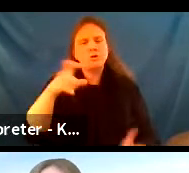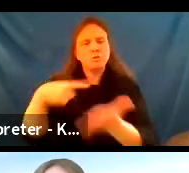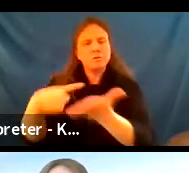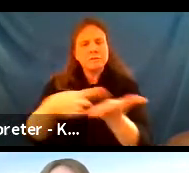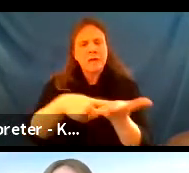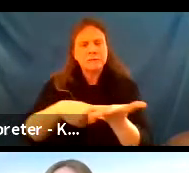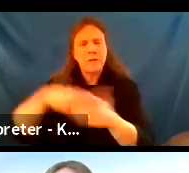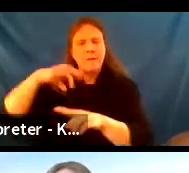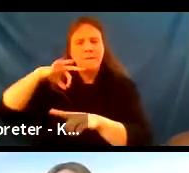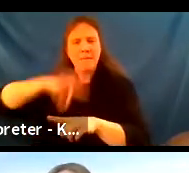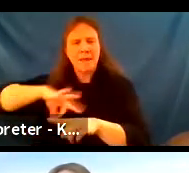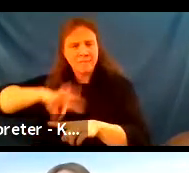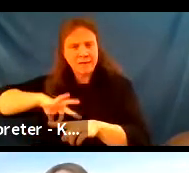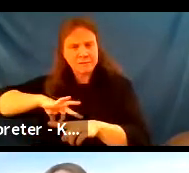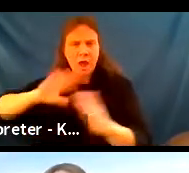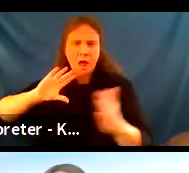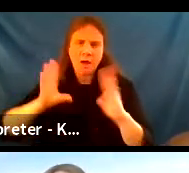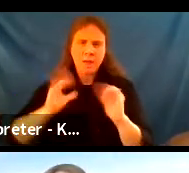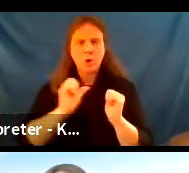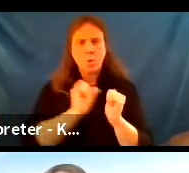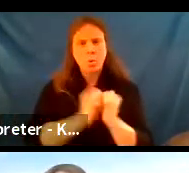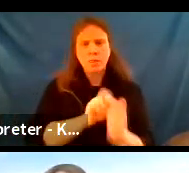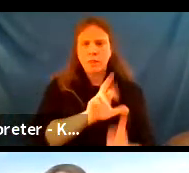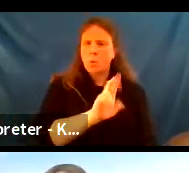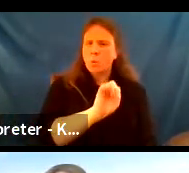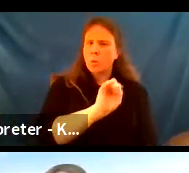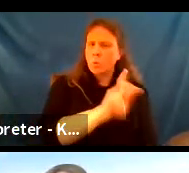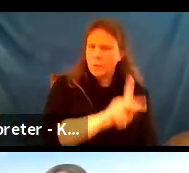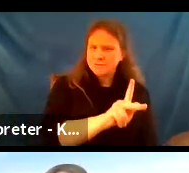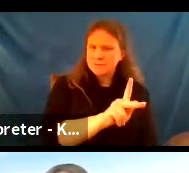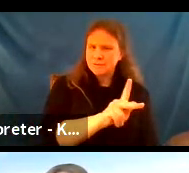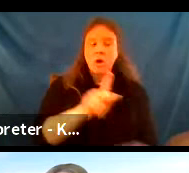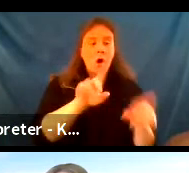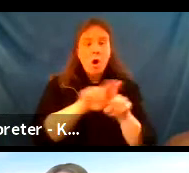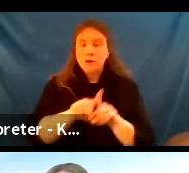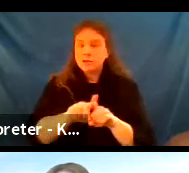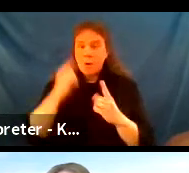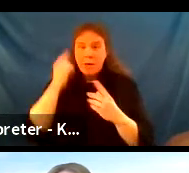risks, and also just thinking about what the risk is in the environment around them.